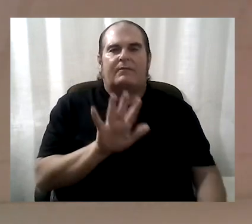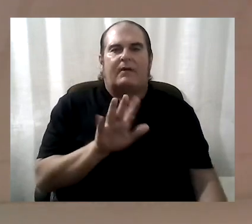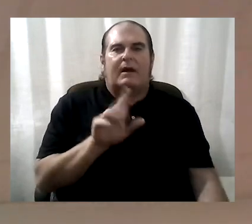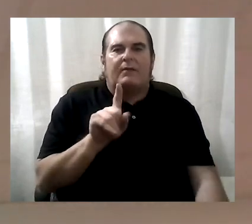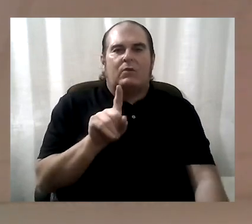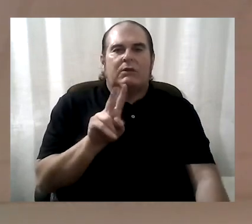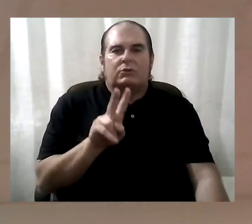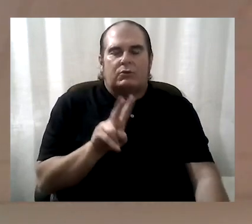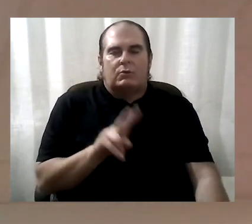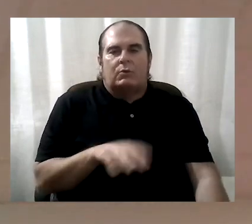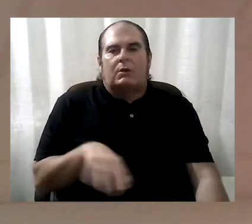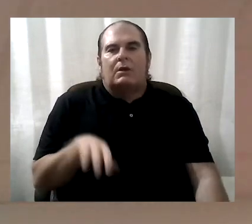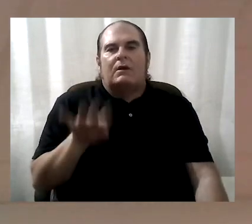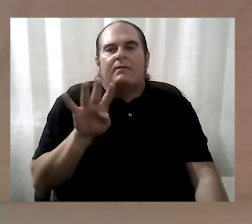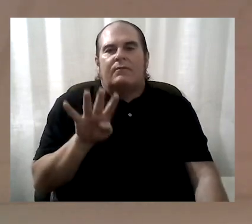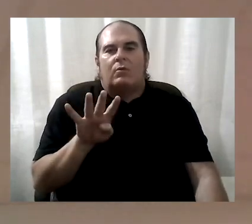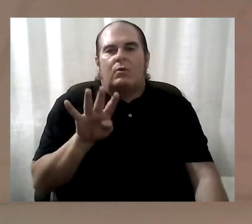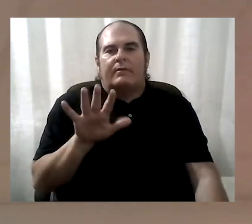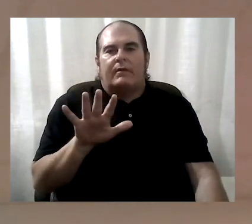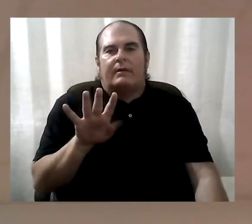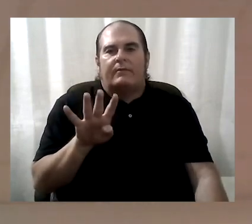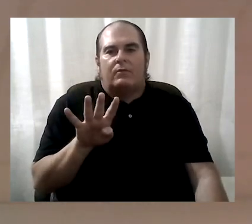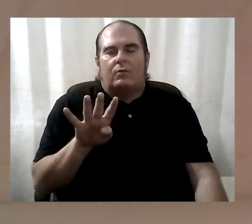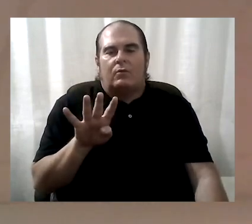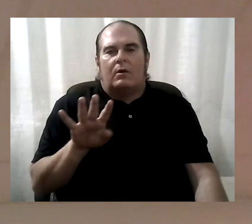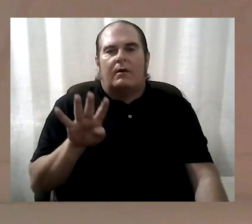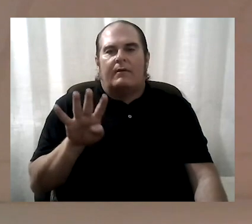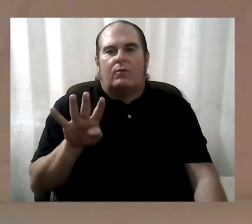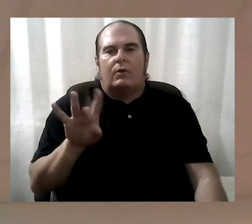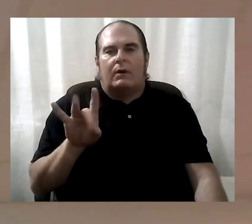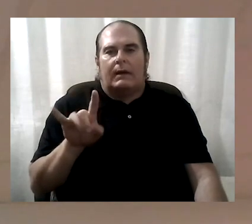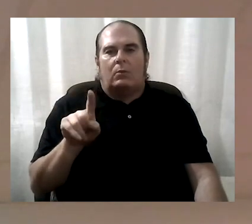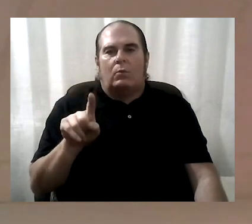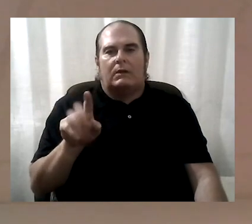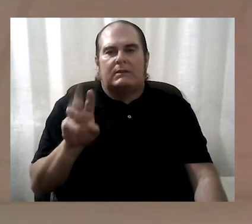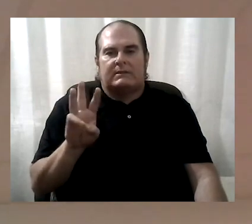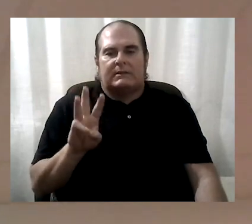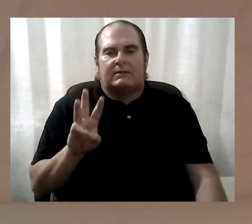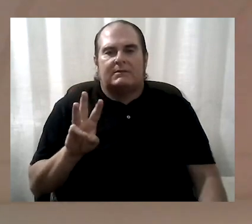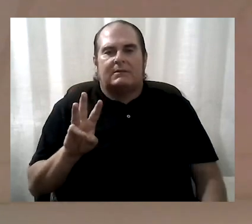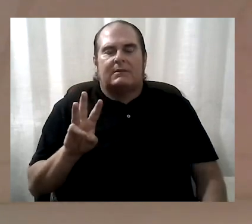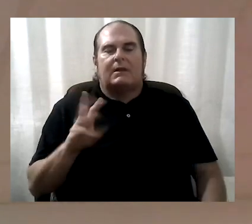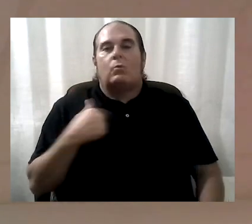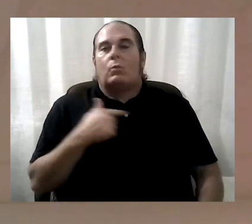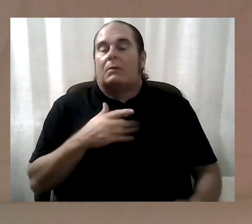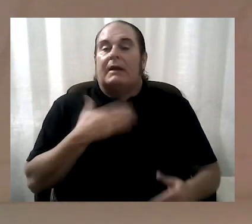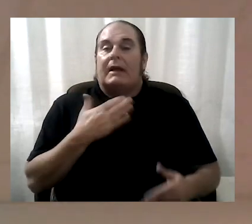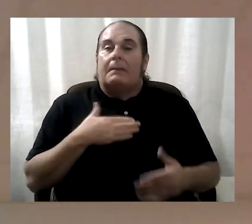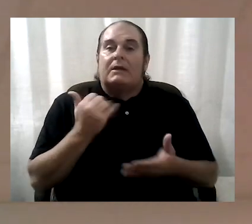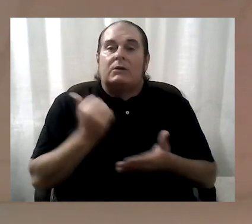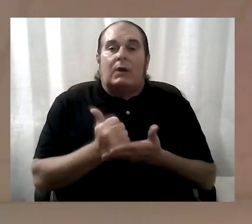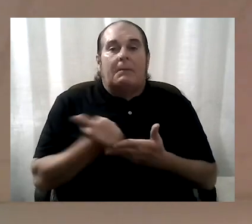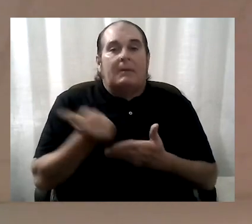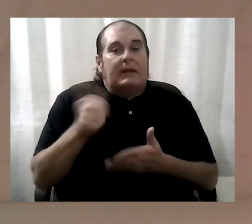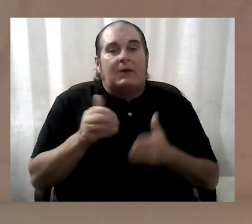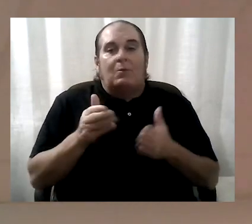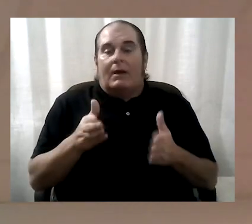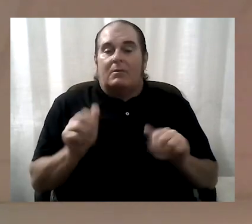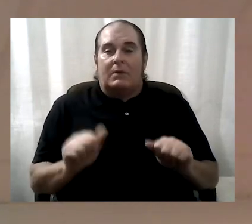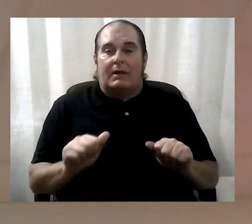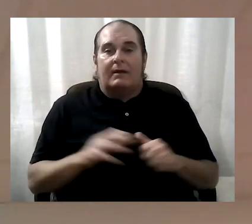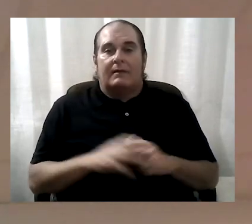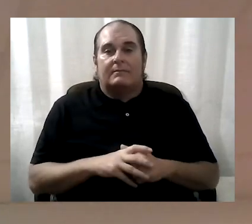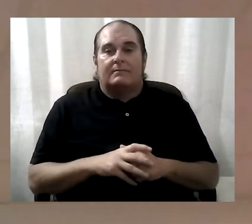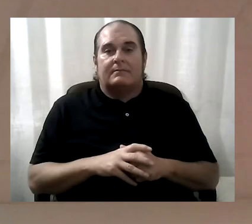and I hope that this just whets your appetite to really get involved with the policymaking process during the